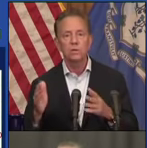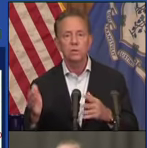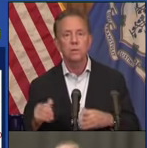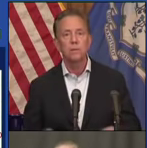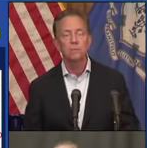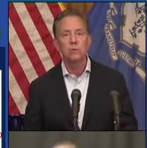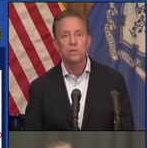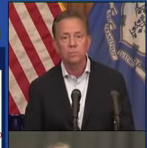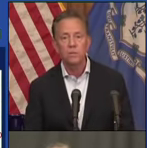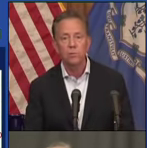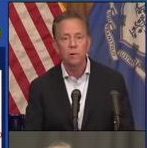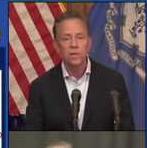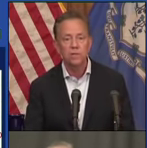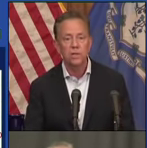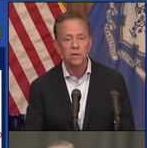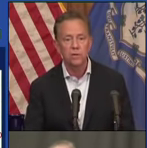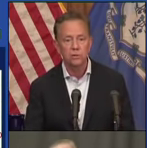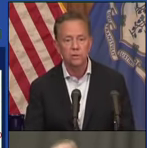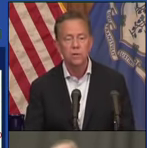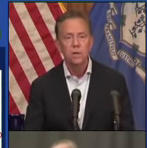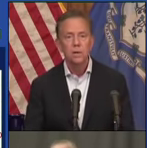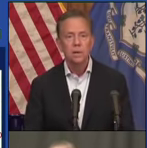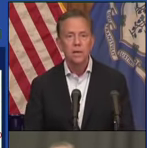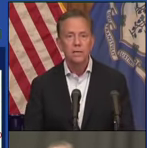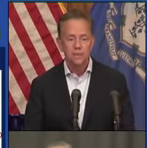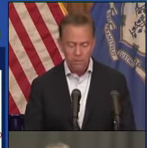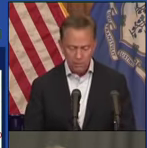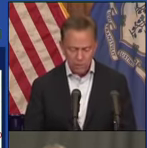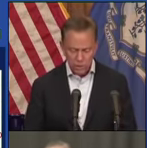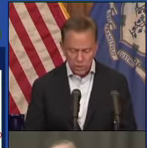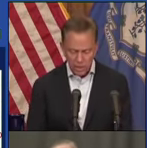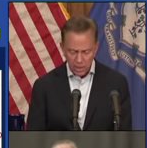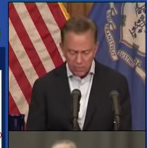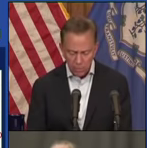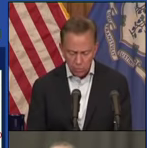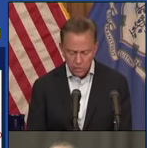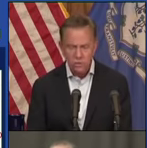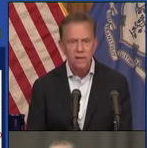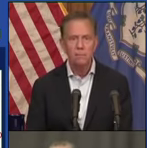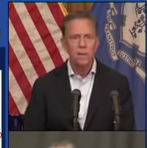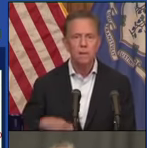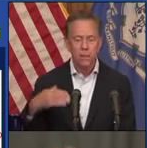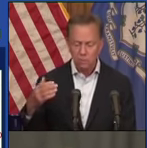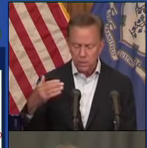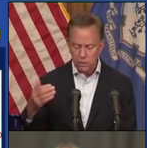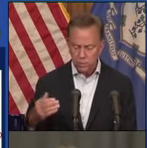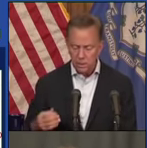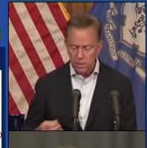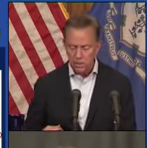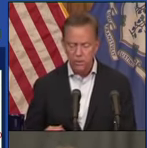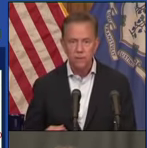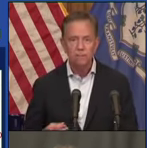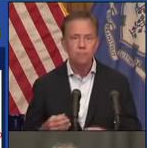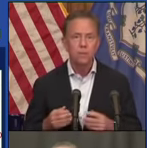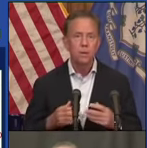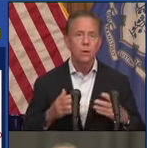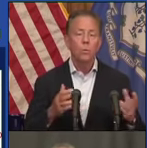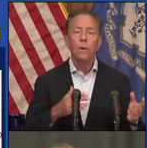lowest transmission rates in the country. And we were just thinking about what does that mean? Maybe it's because